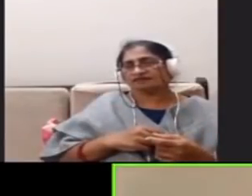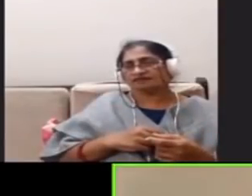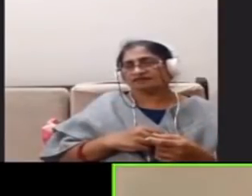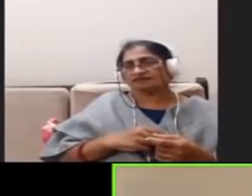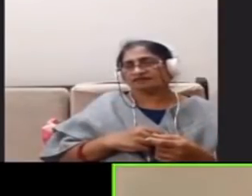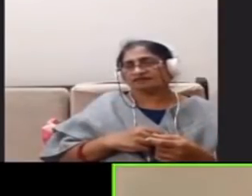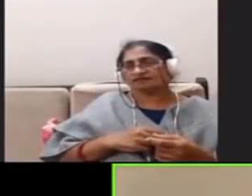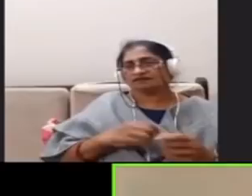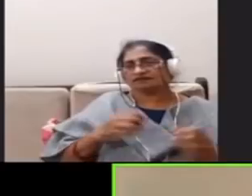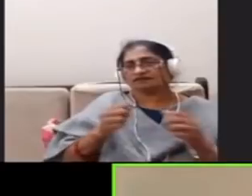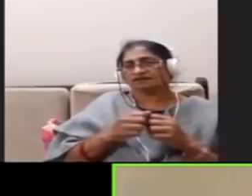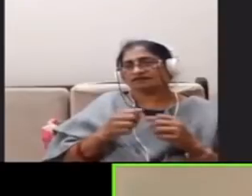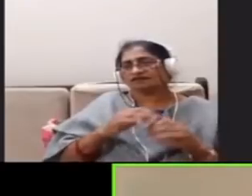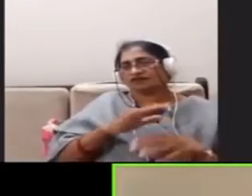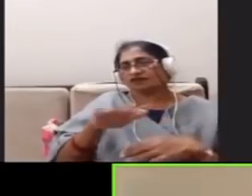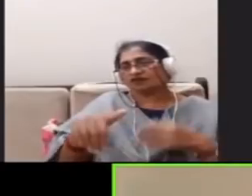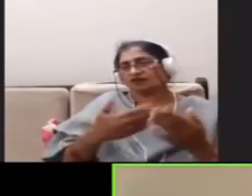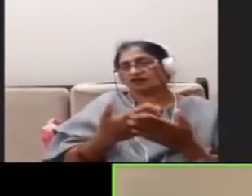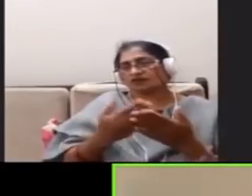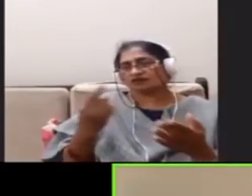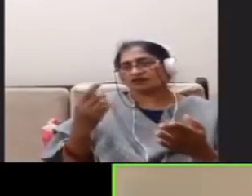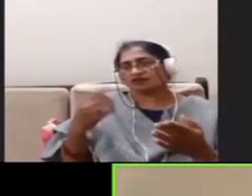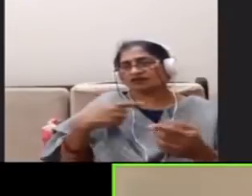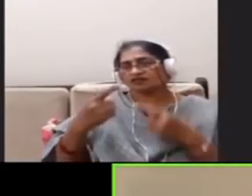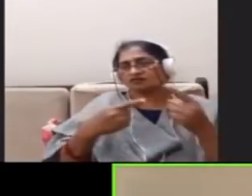with all of the speakers to date.